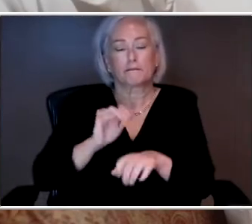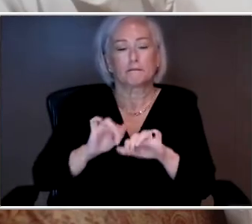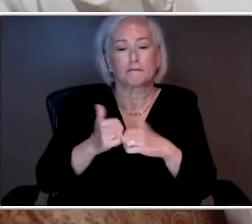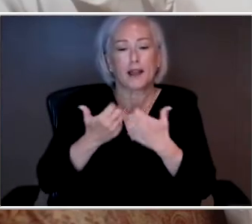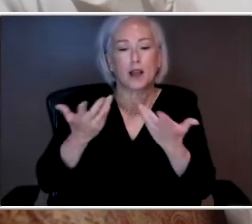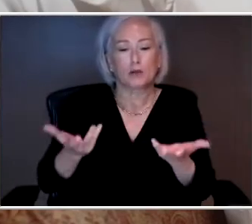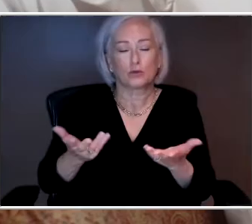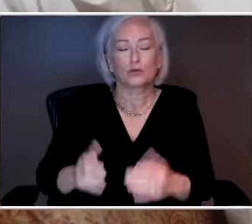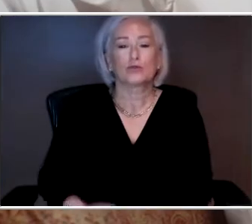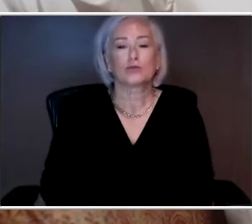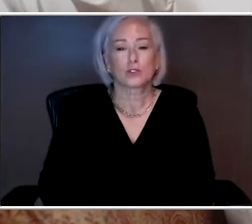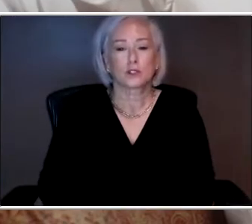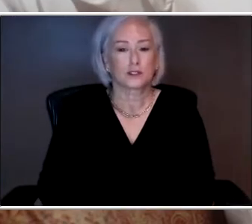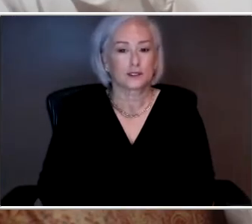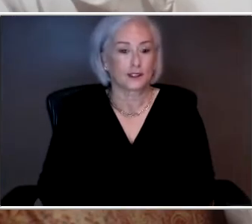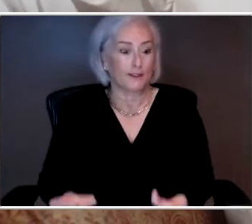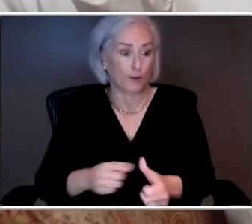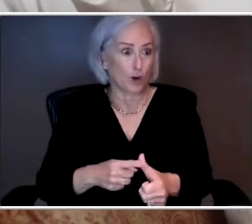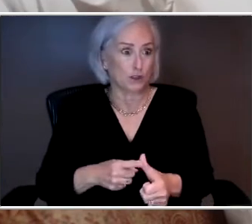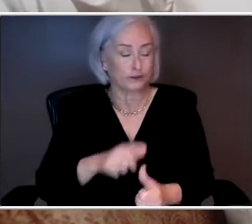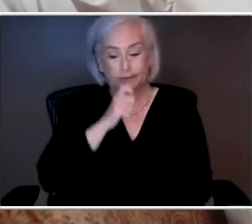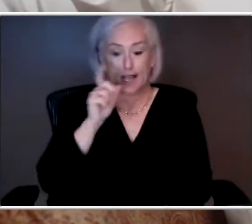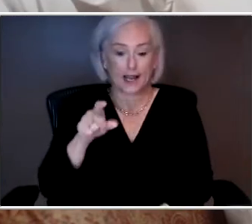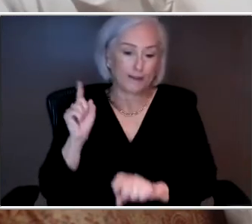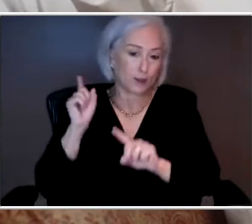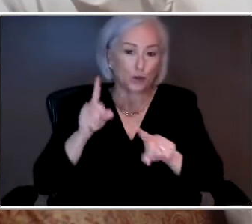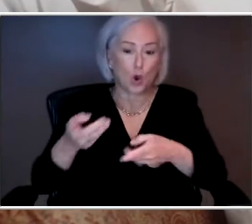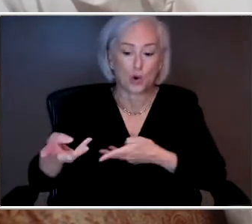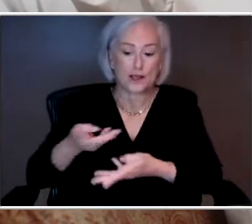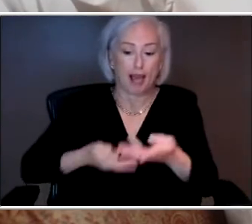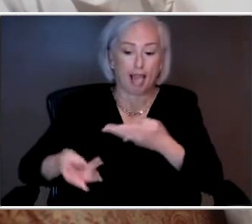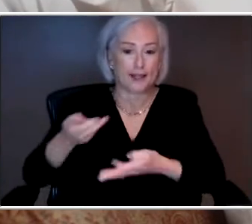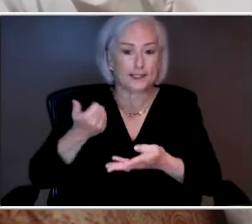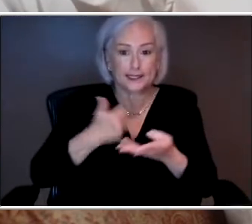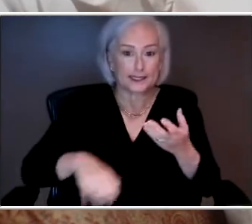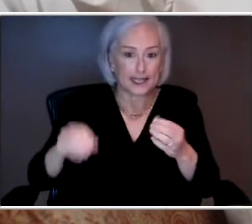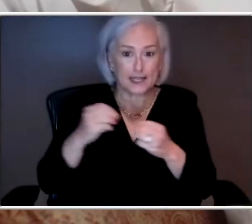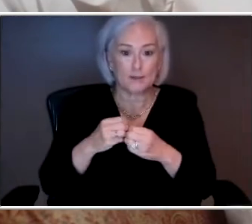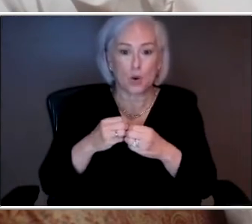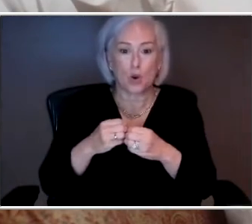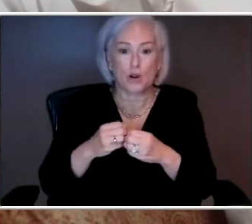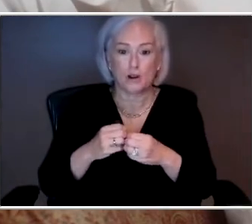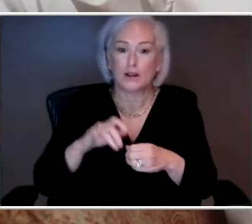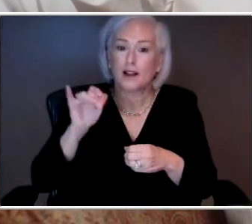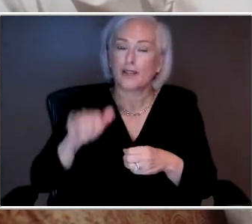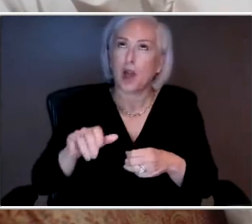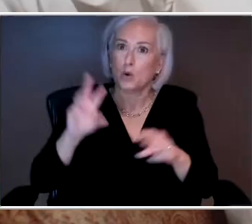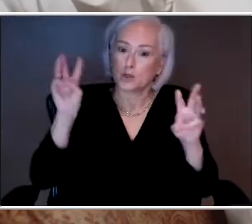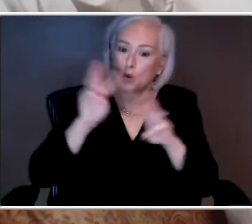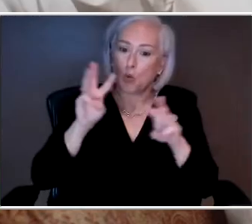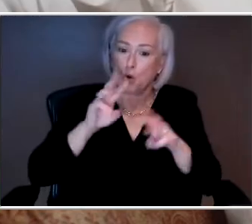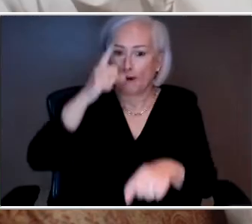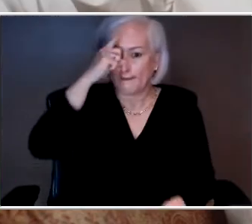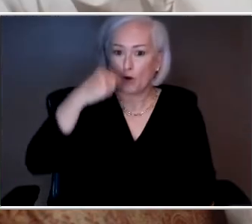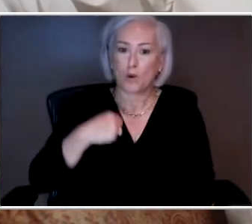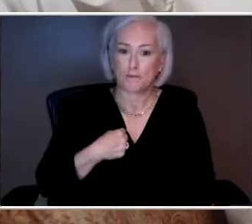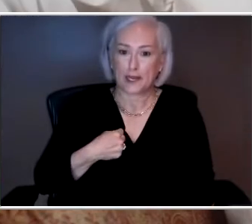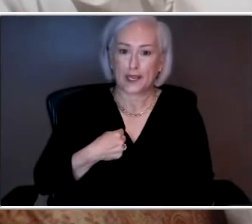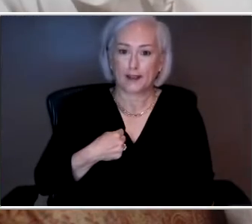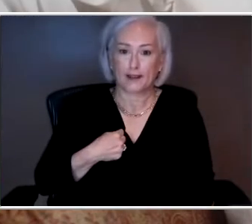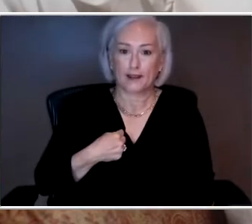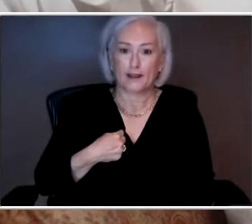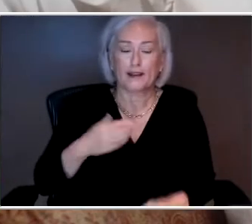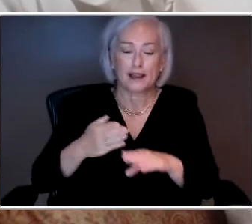First of all, I don't have to go to dialysis anymore. That was a big worry, because when I was after I had